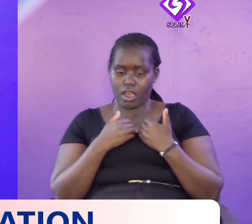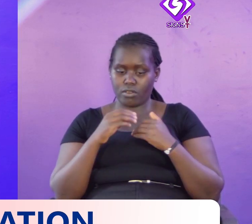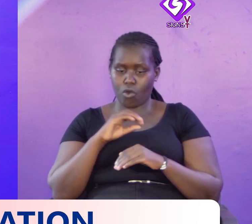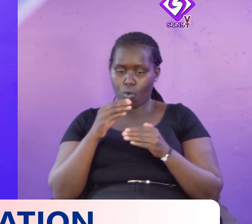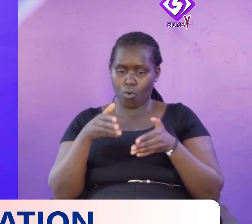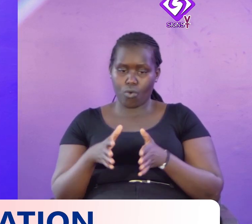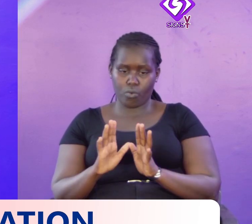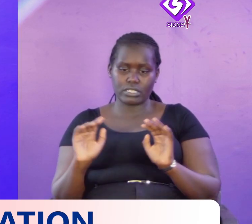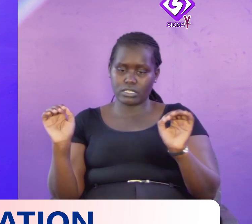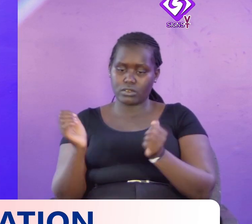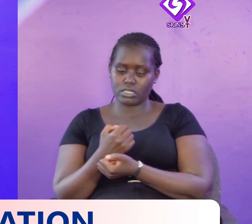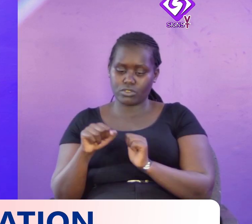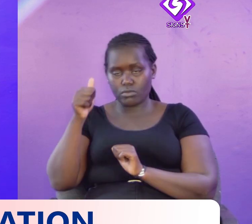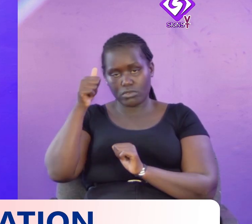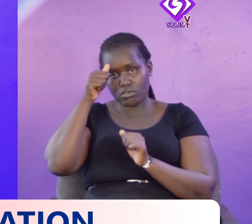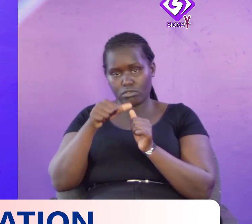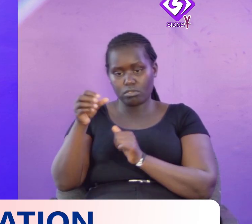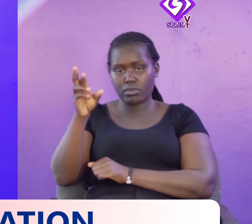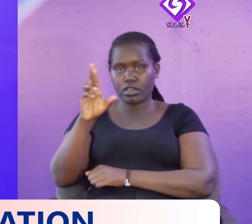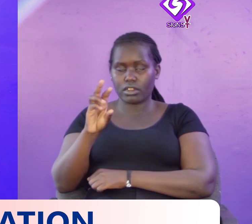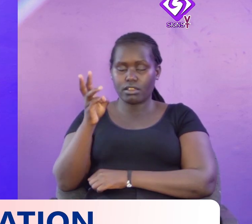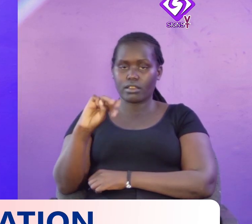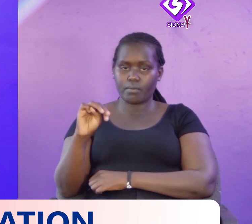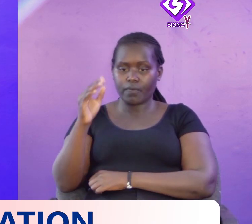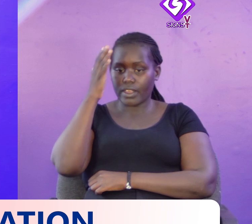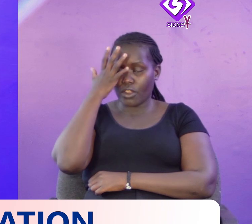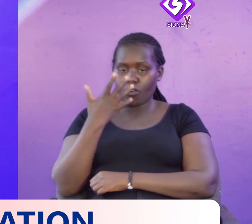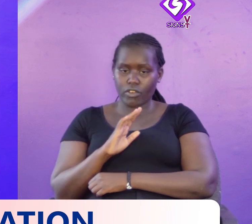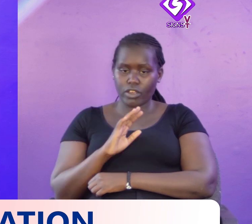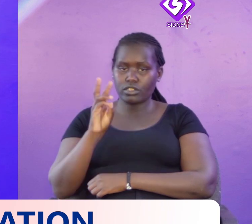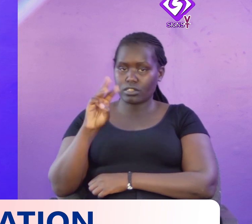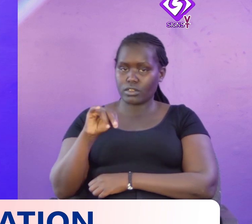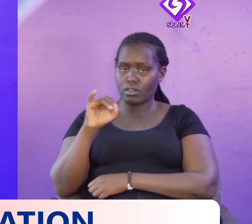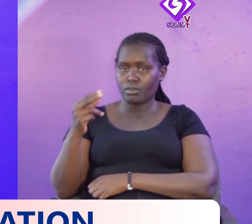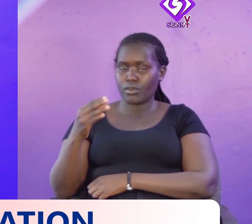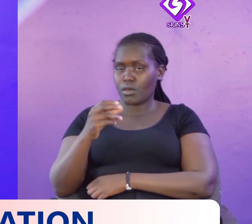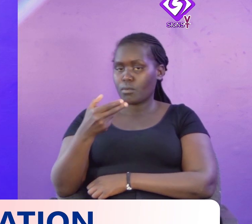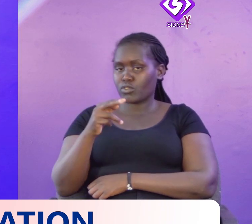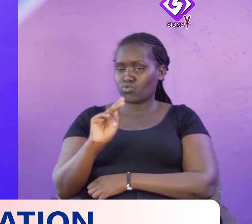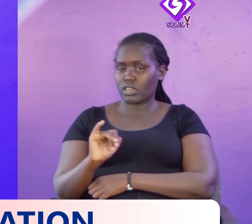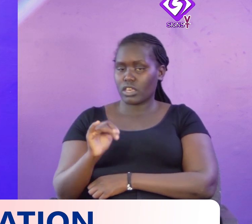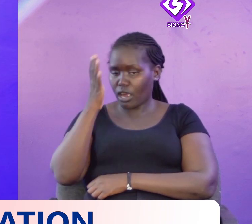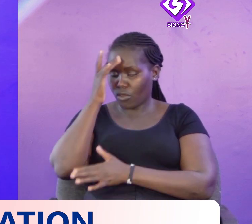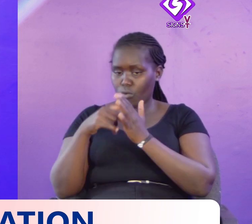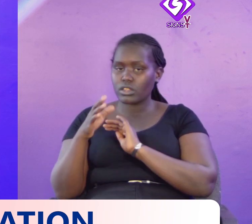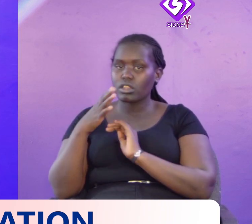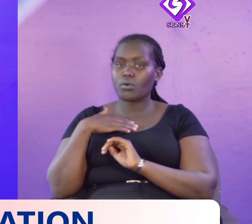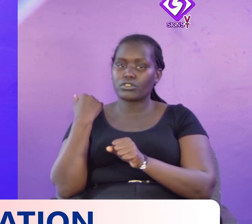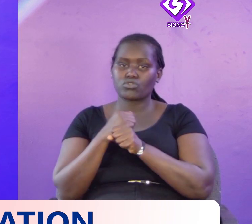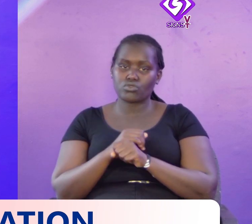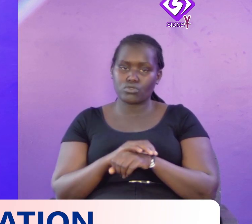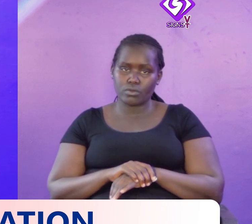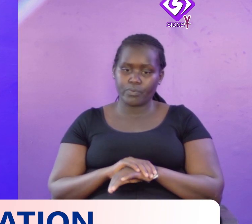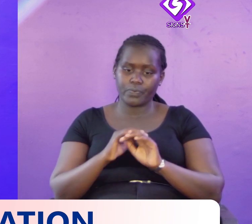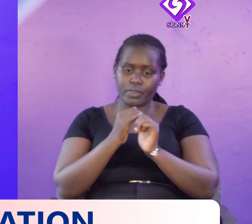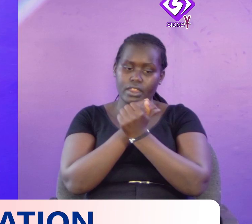could not be reminded. They knew it. Mishuki knew what he needed to do. Go on. They loved